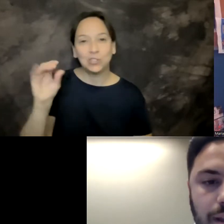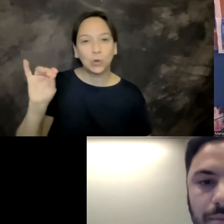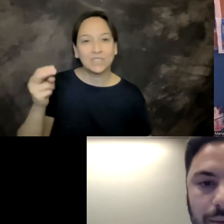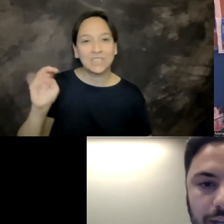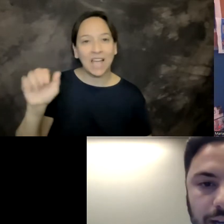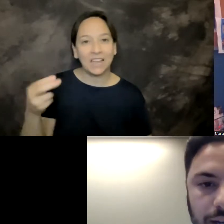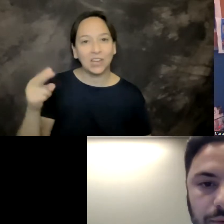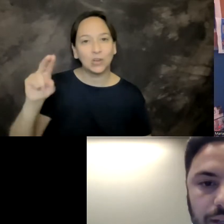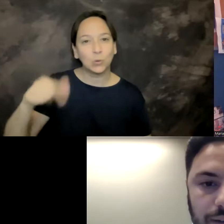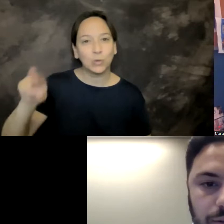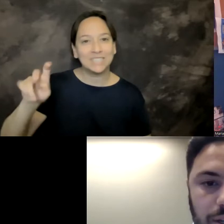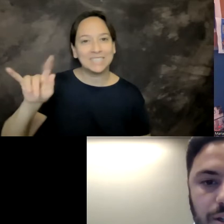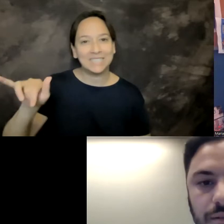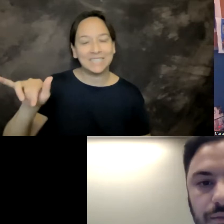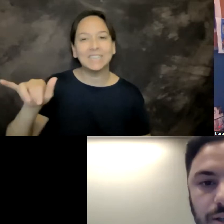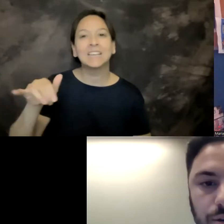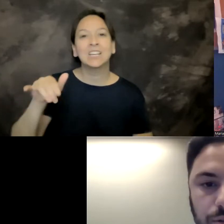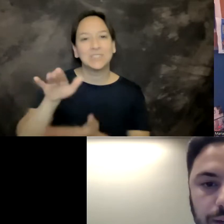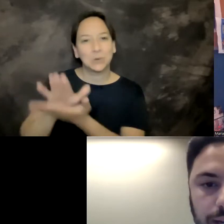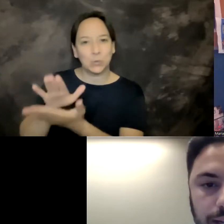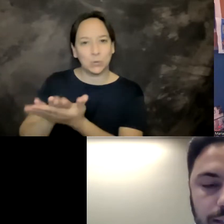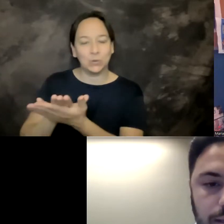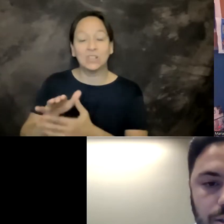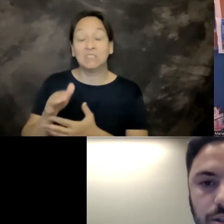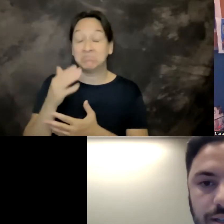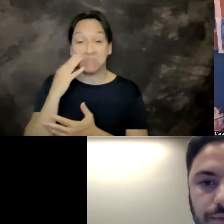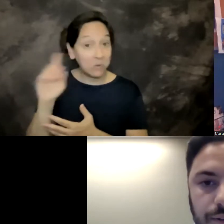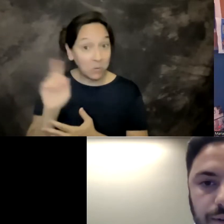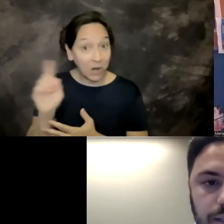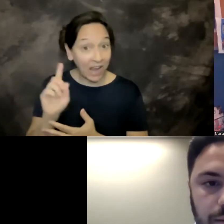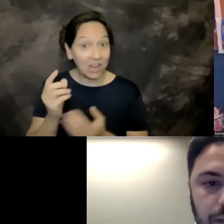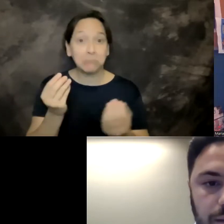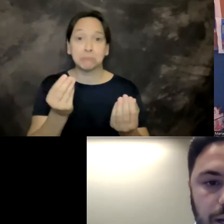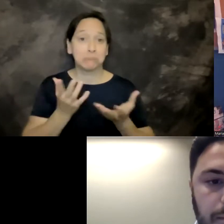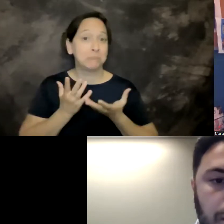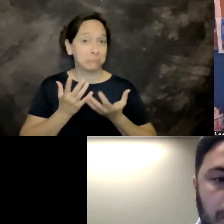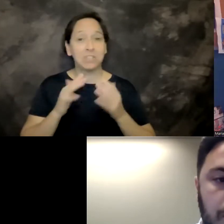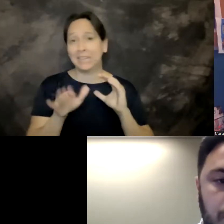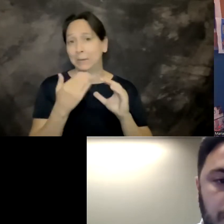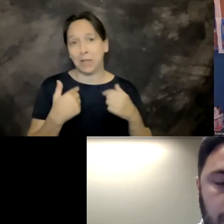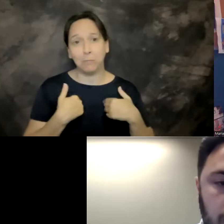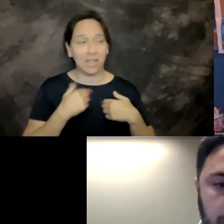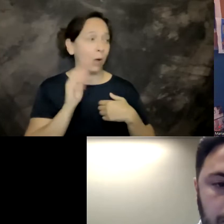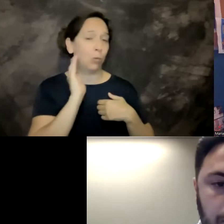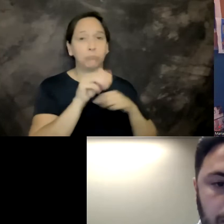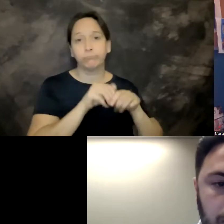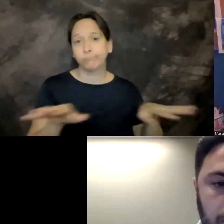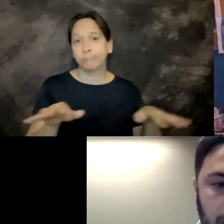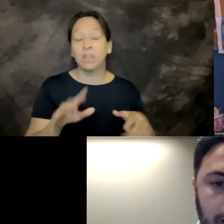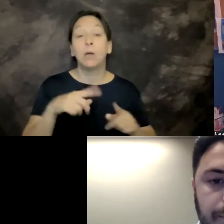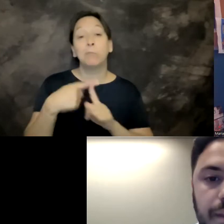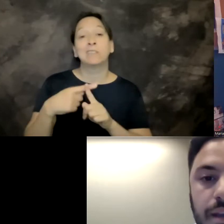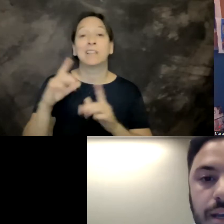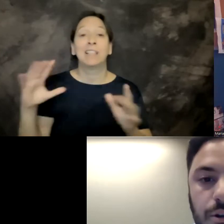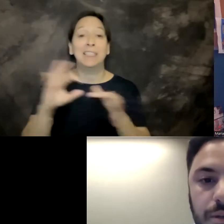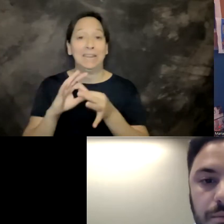School. I'm happy to get anyone the information if they don't know where that is. Just feel free to send me an email. I'll also make sure the link is posted in the